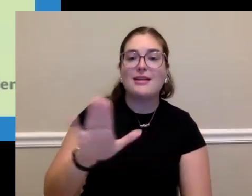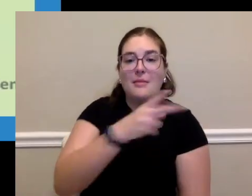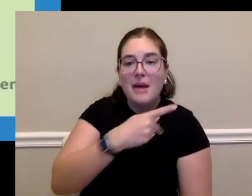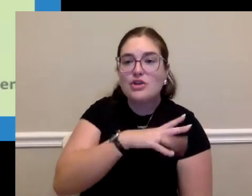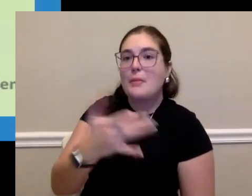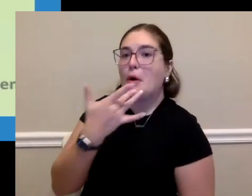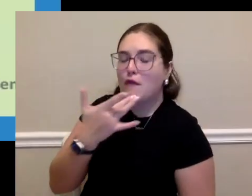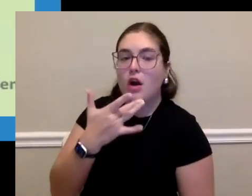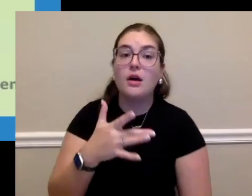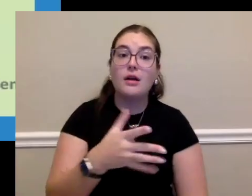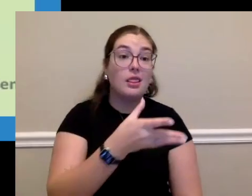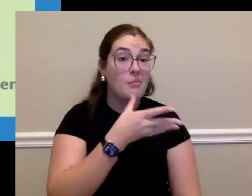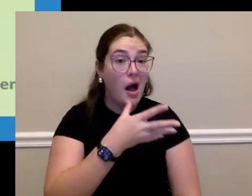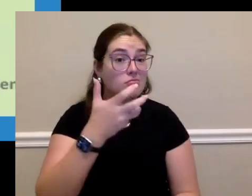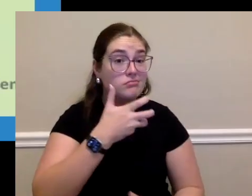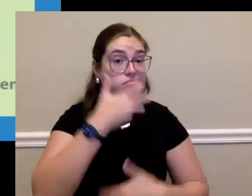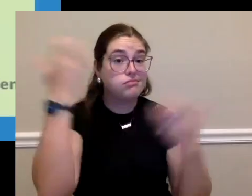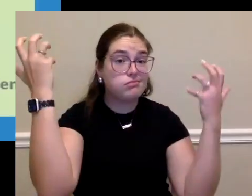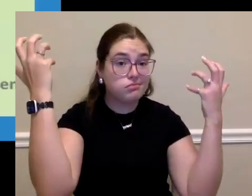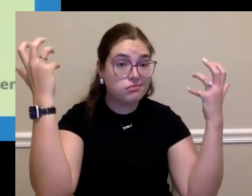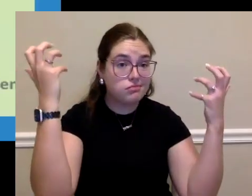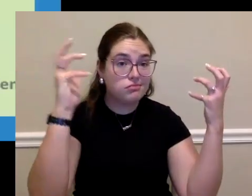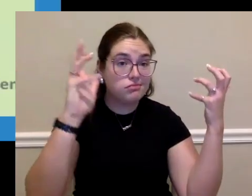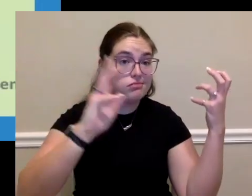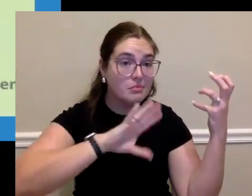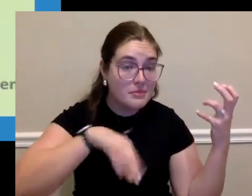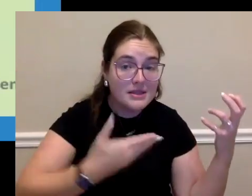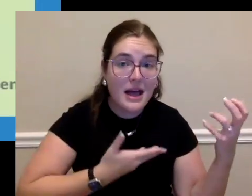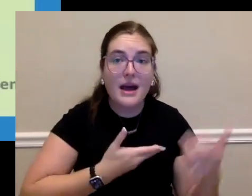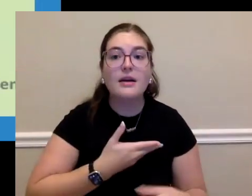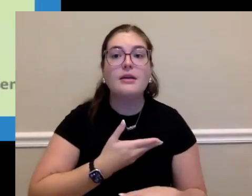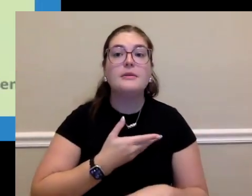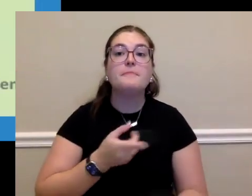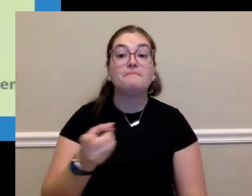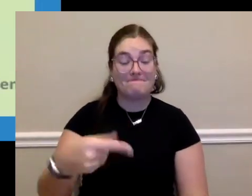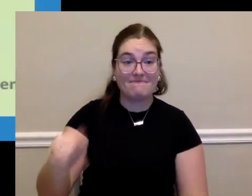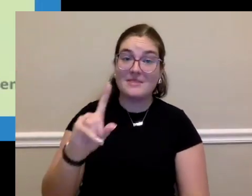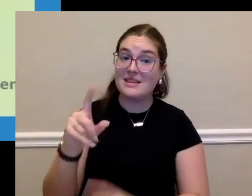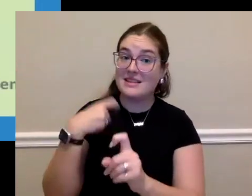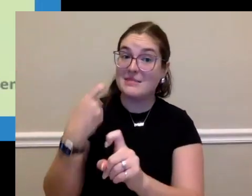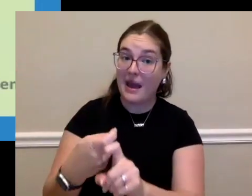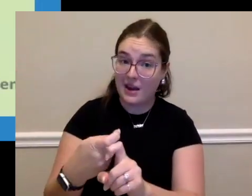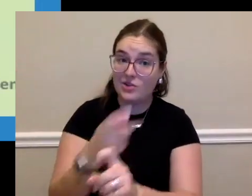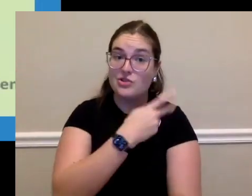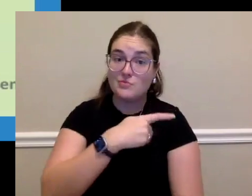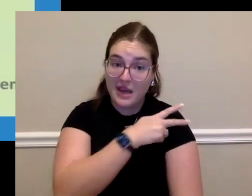mother was getting Mm. upset about it. Um, and so that those were Spanish patients and a Spanish